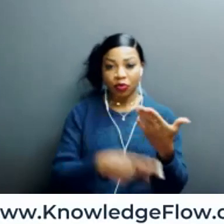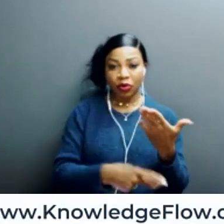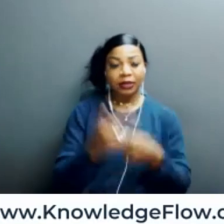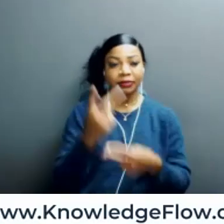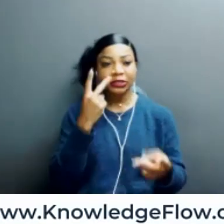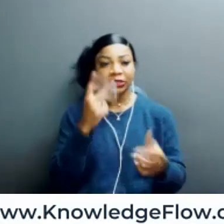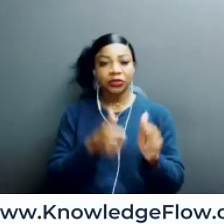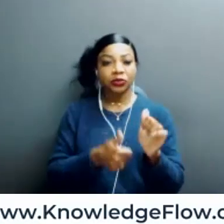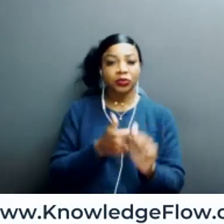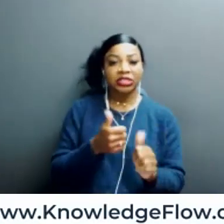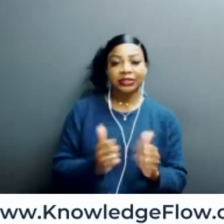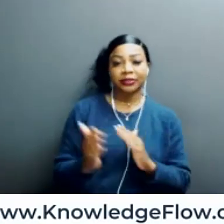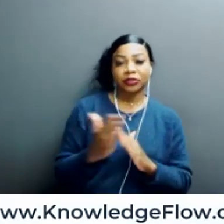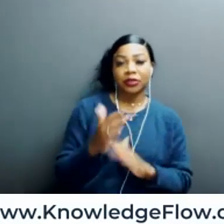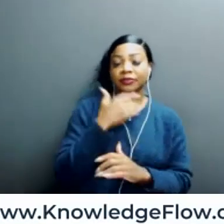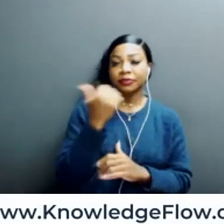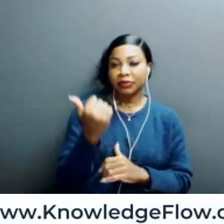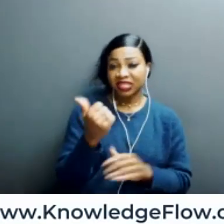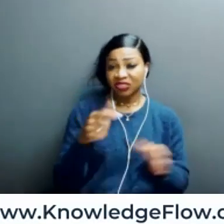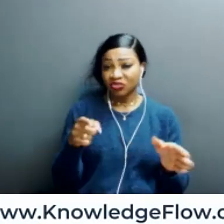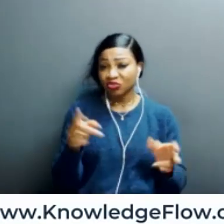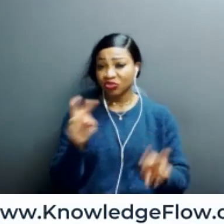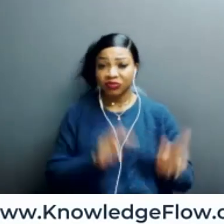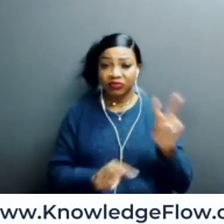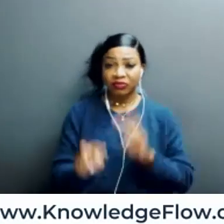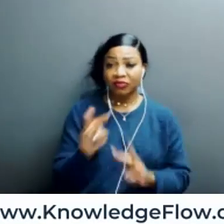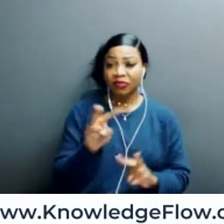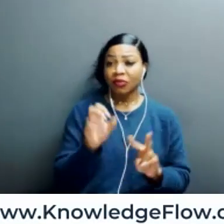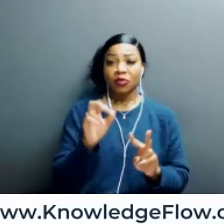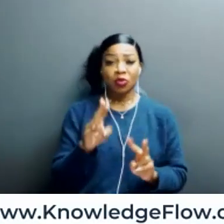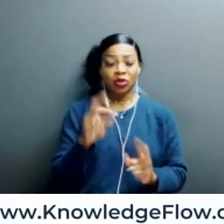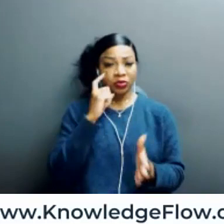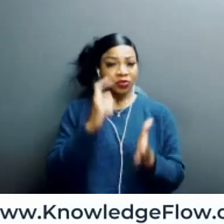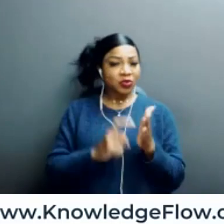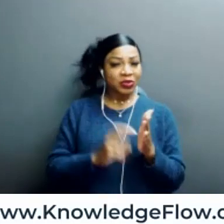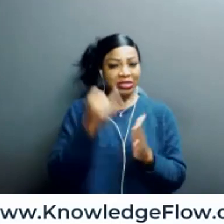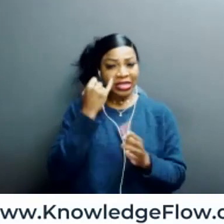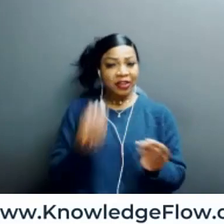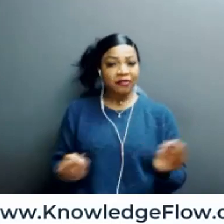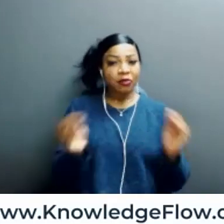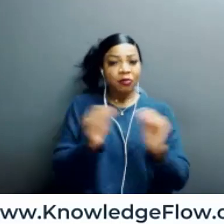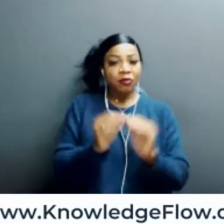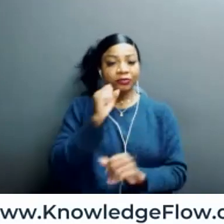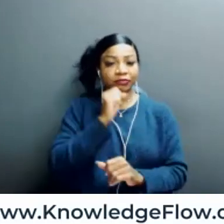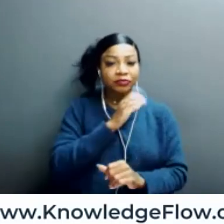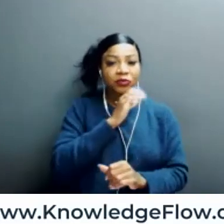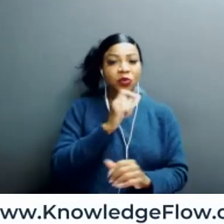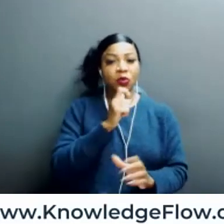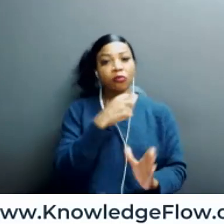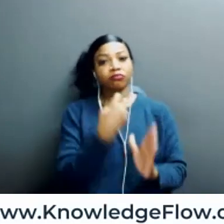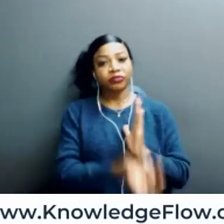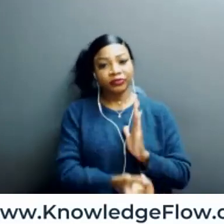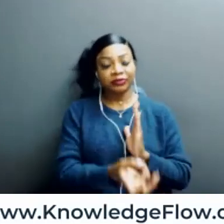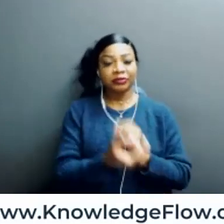are did it give you a sense like Did You observe maybe a if there was an increase in engagement of older people with programs of this nature in